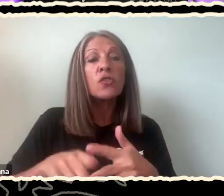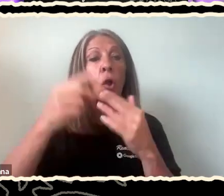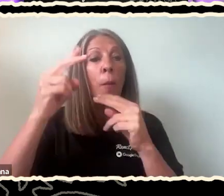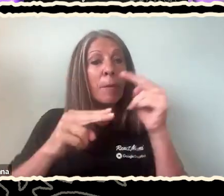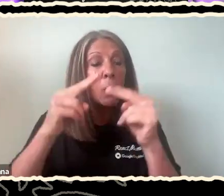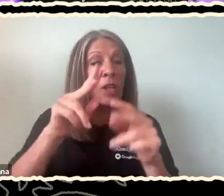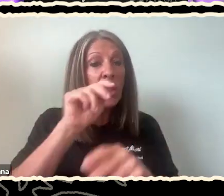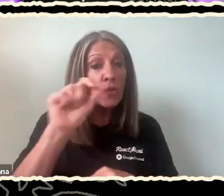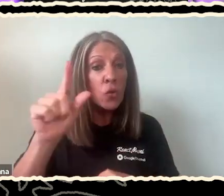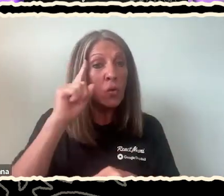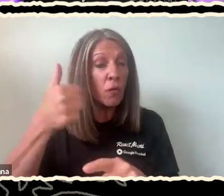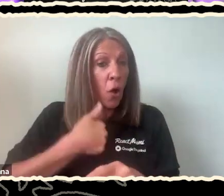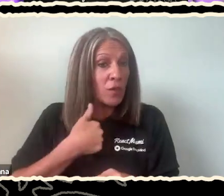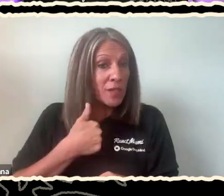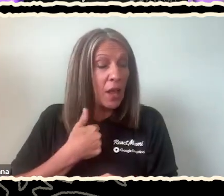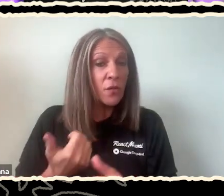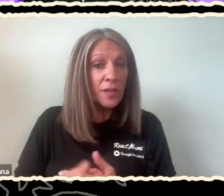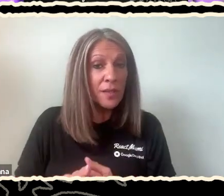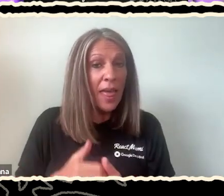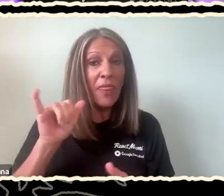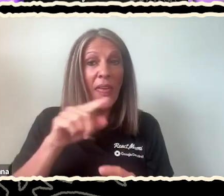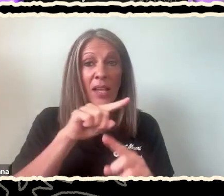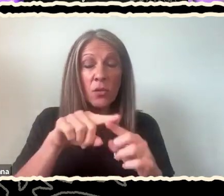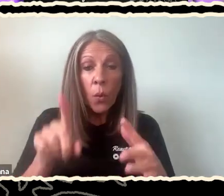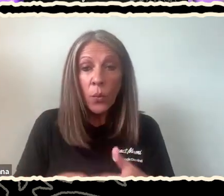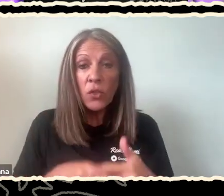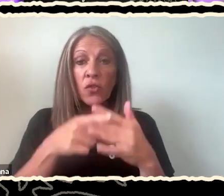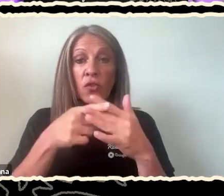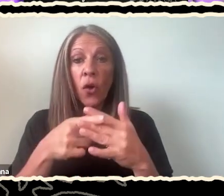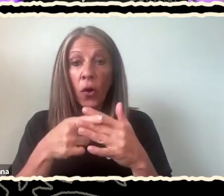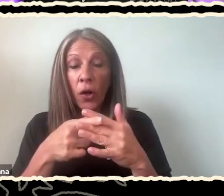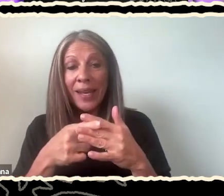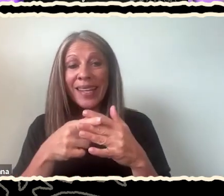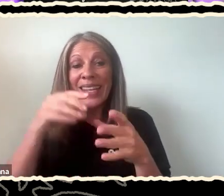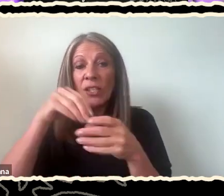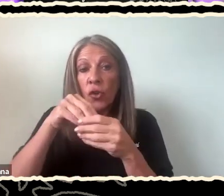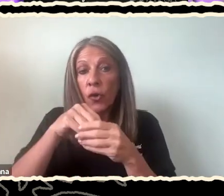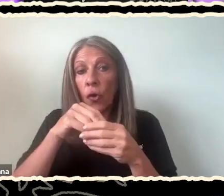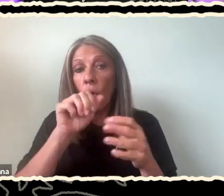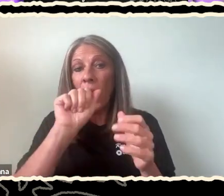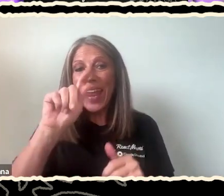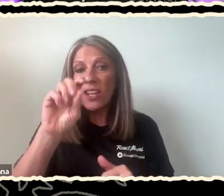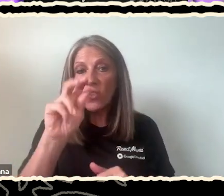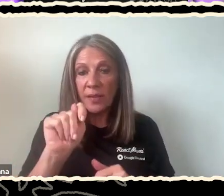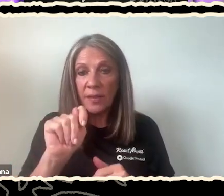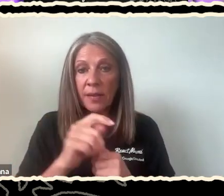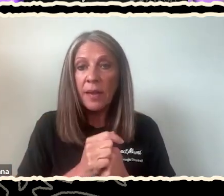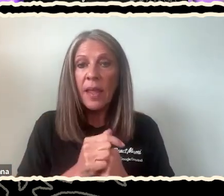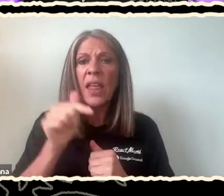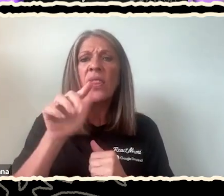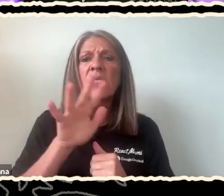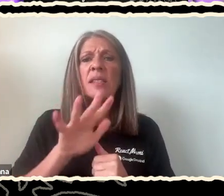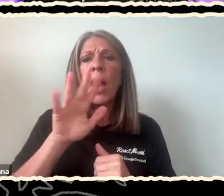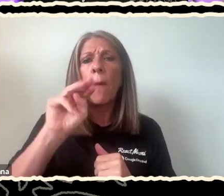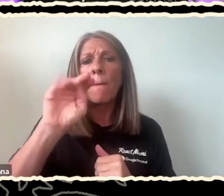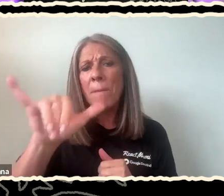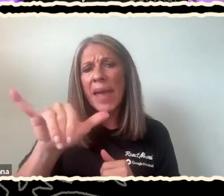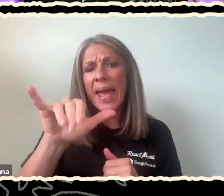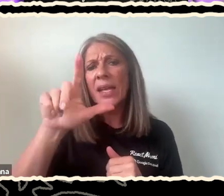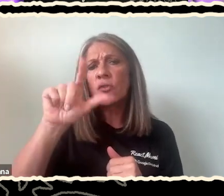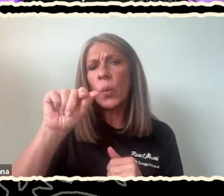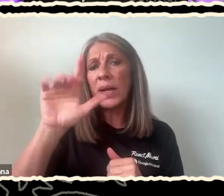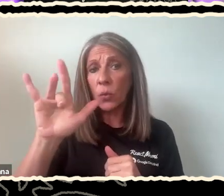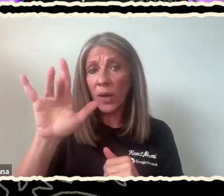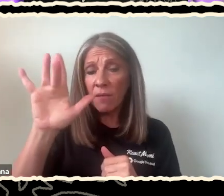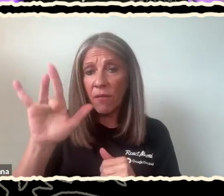tools for ourselves? And that's when we started exploring internal agents. And this was around May